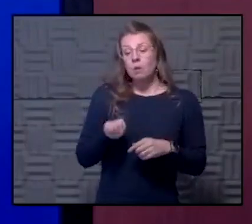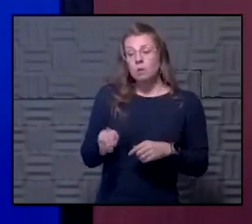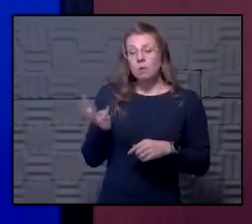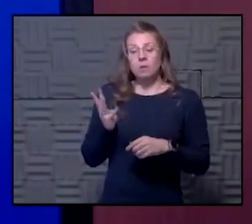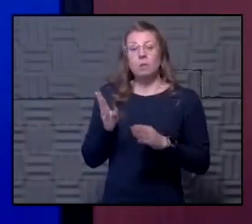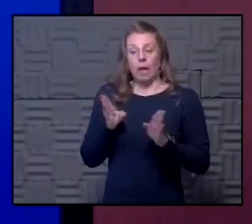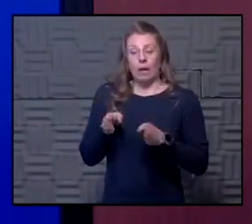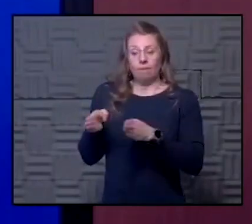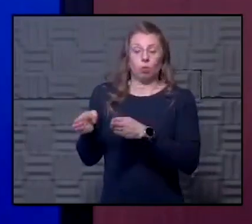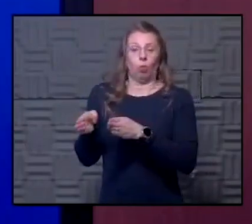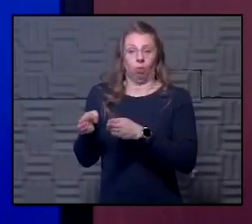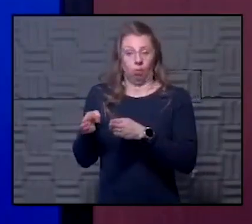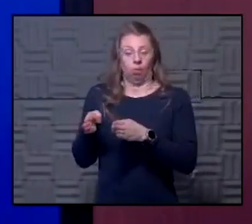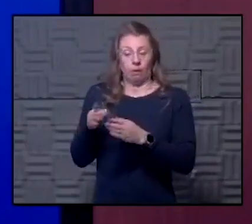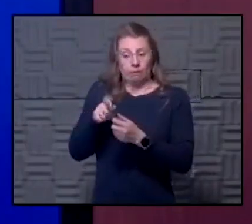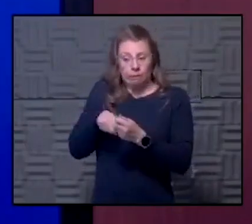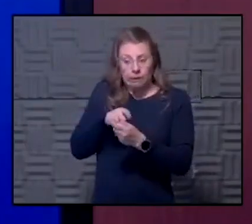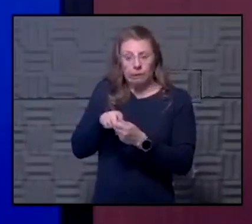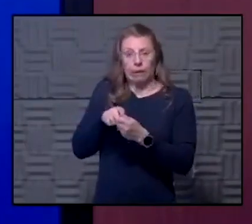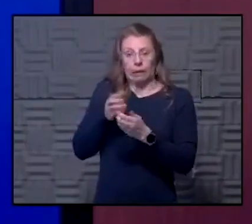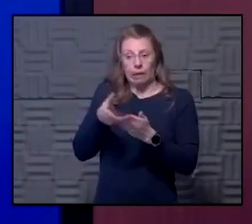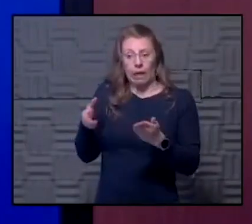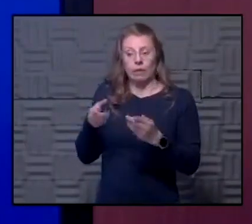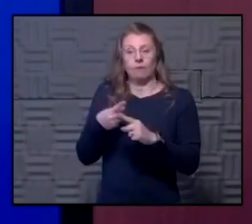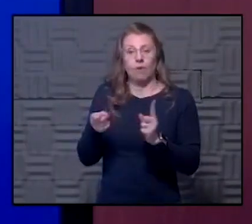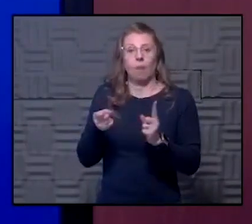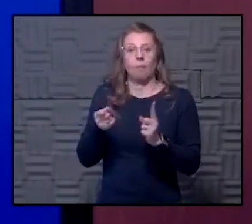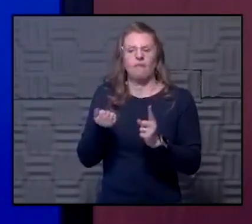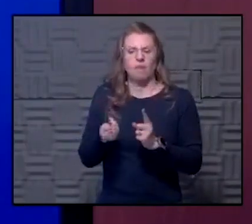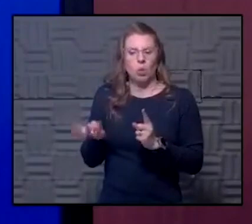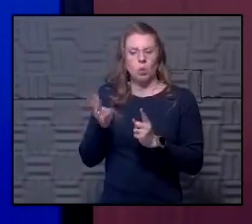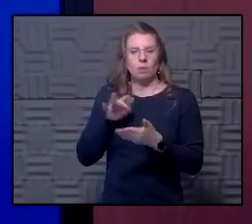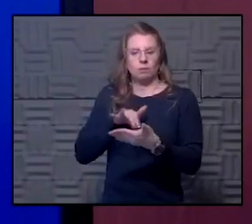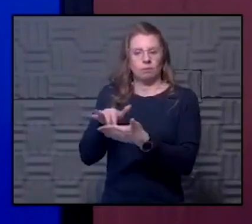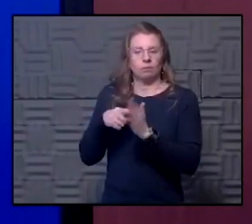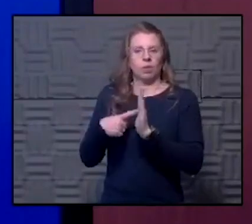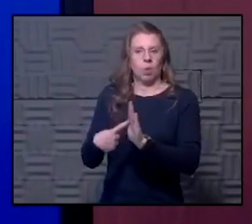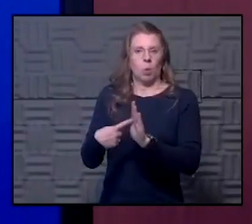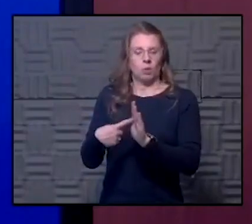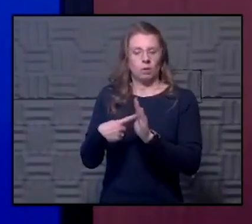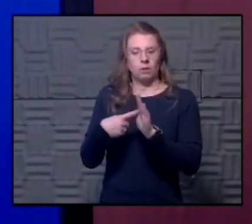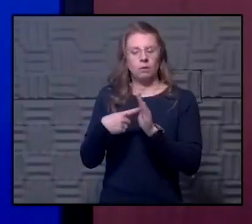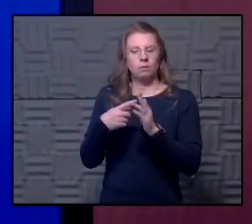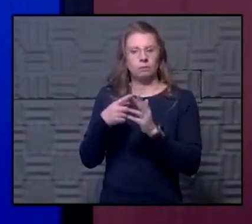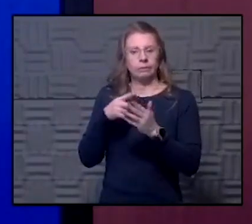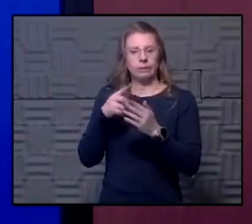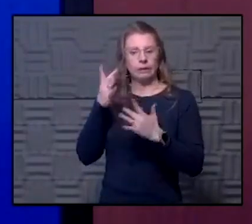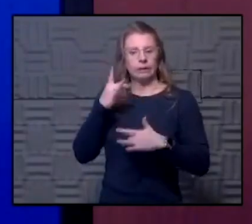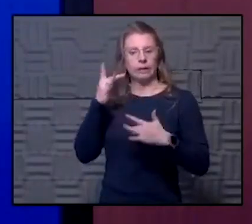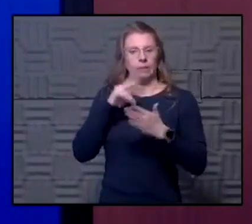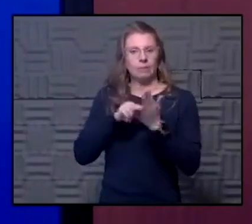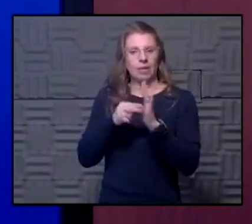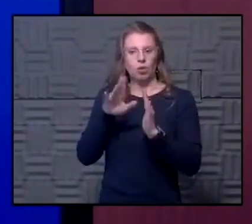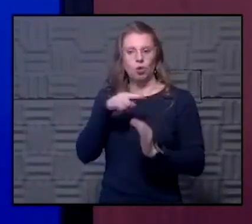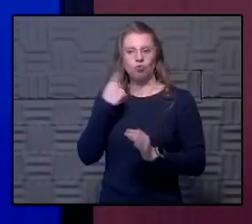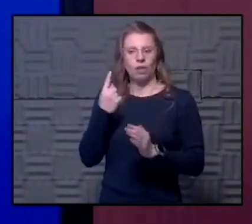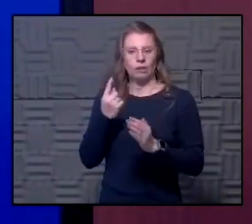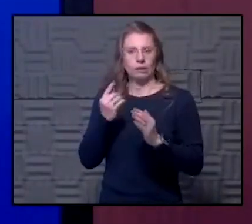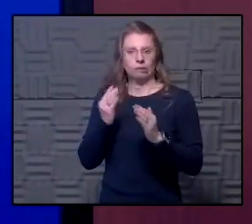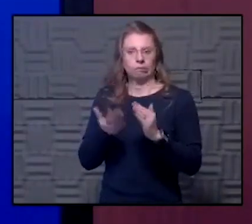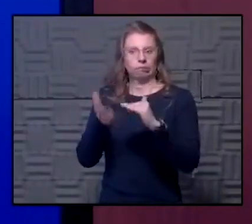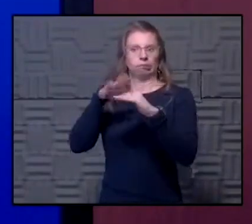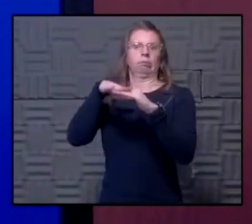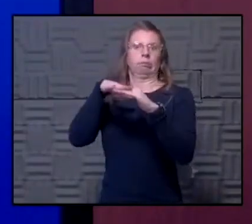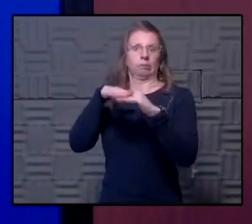of individual, very specific things from a couple of studies that show individual diseases might put you at a higher risk, the odds ratio